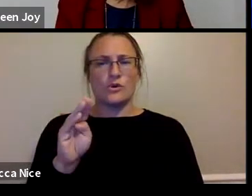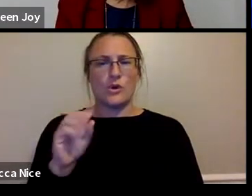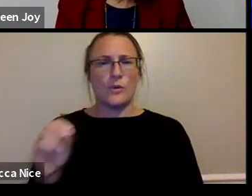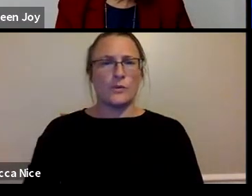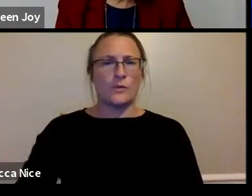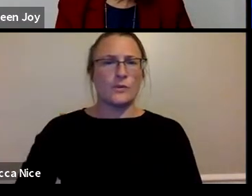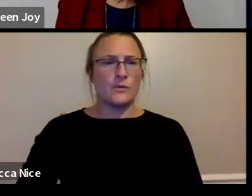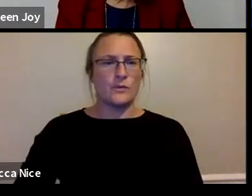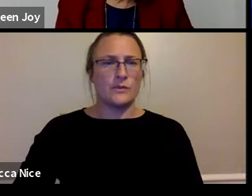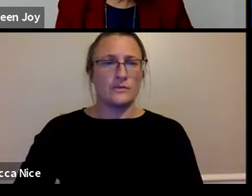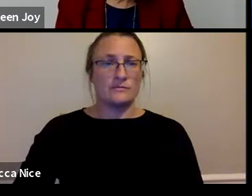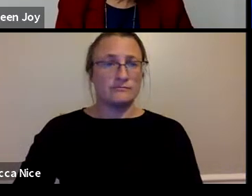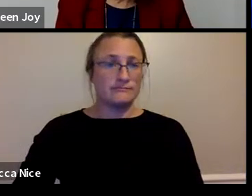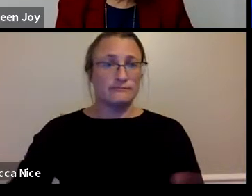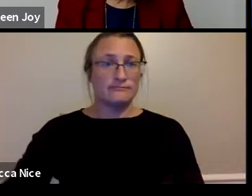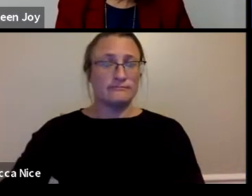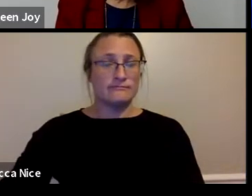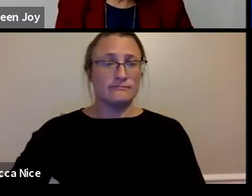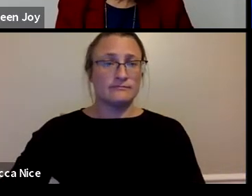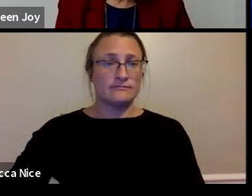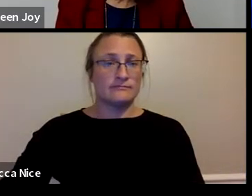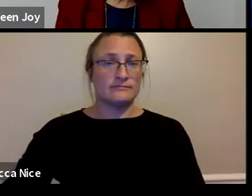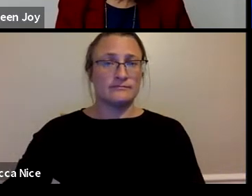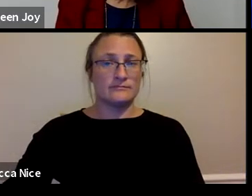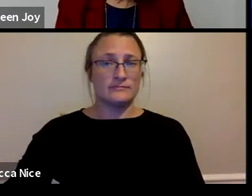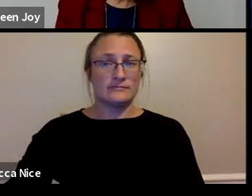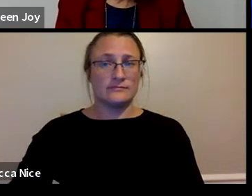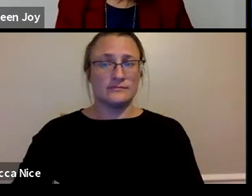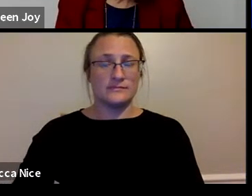We'd love to hear from you.